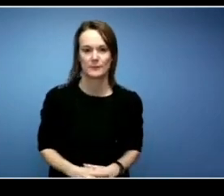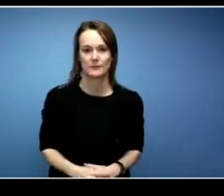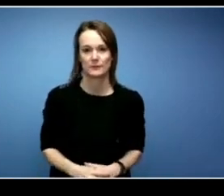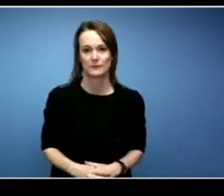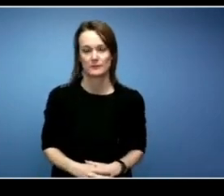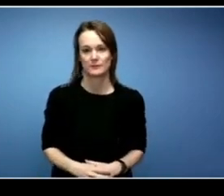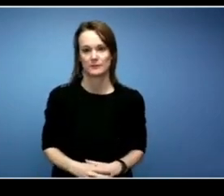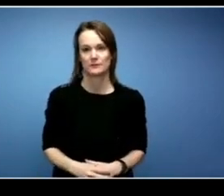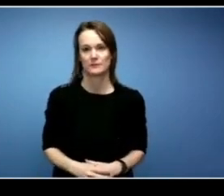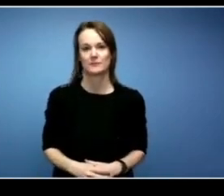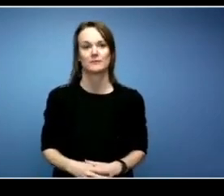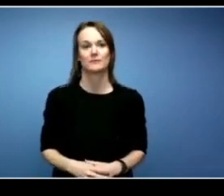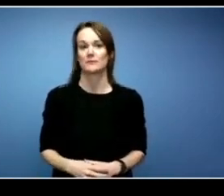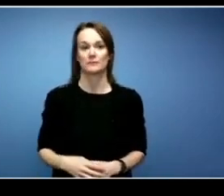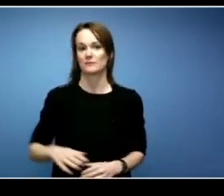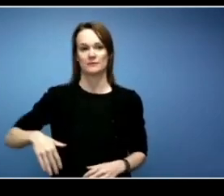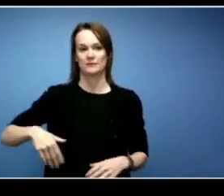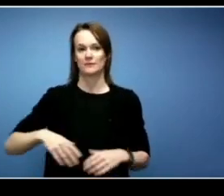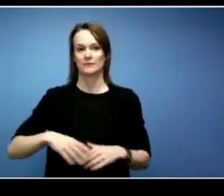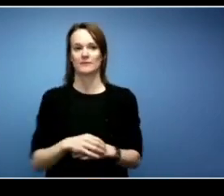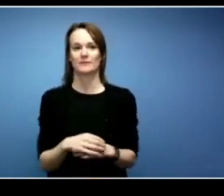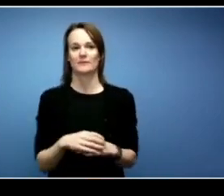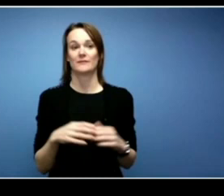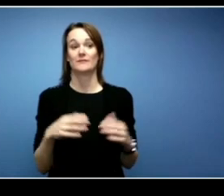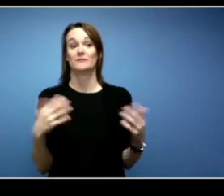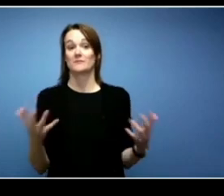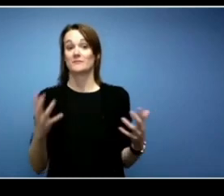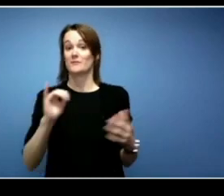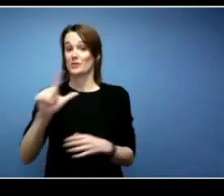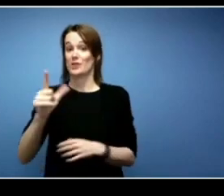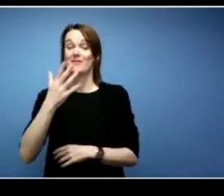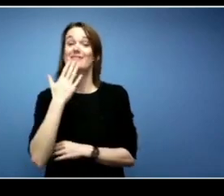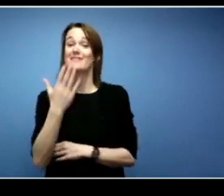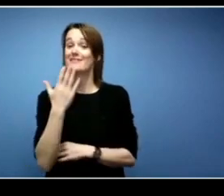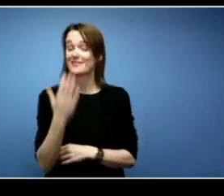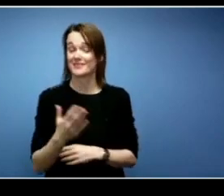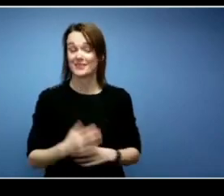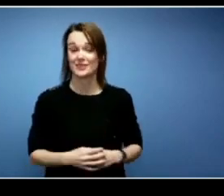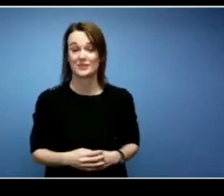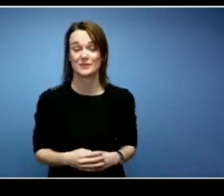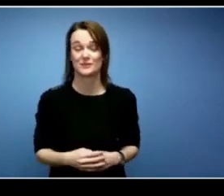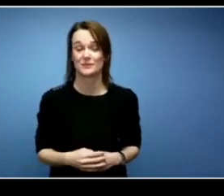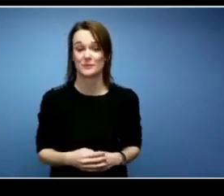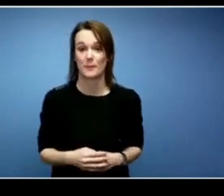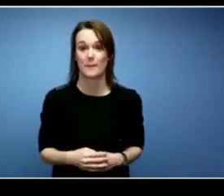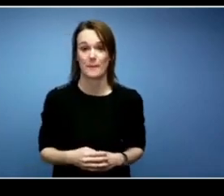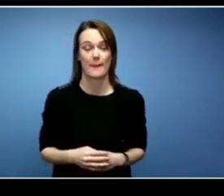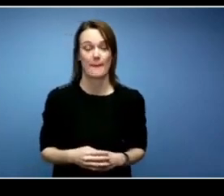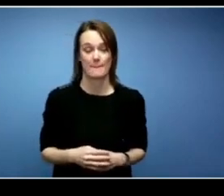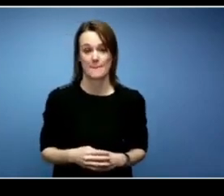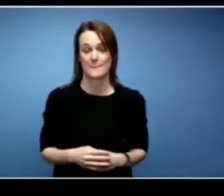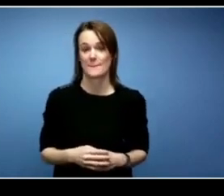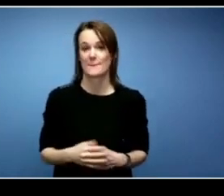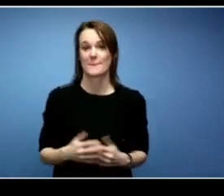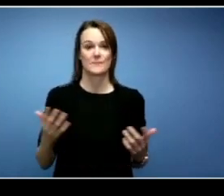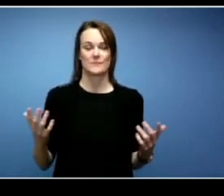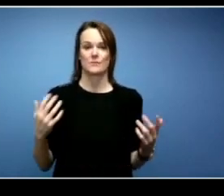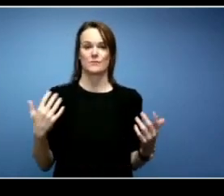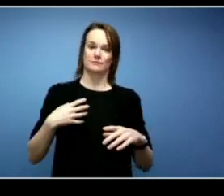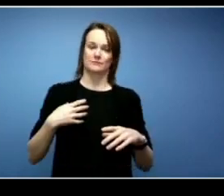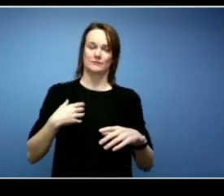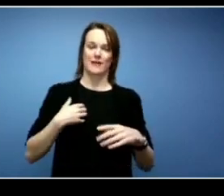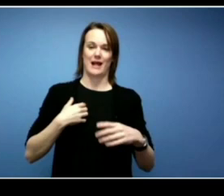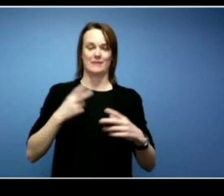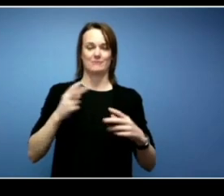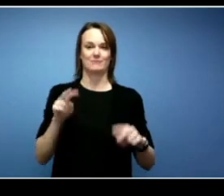Wow, Jill, thank you so much for that welcome. You know, I really appreciate it. You know, you're definitely a mentor to me in the college, definitely